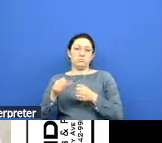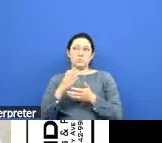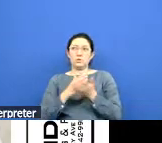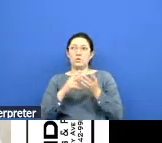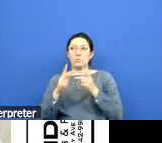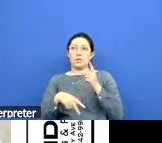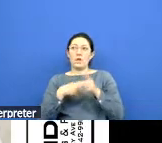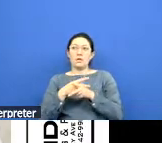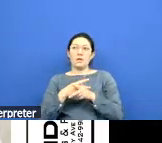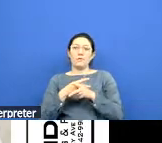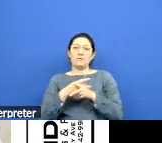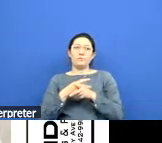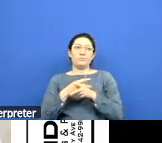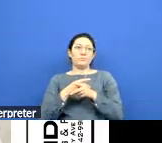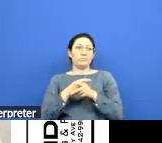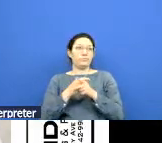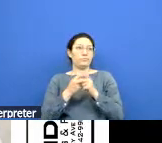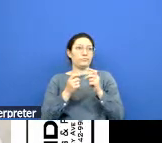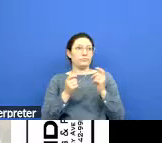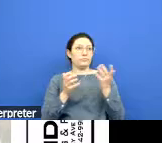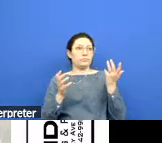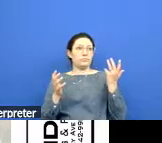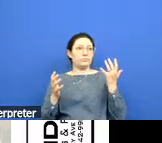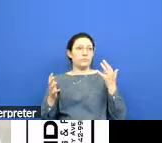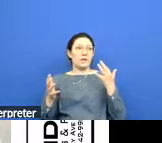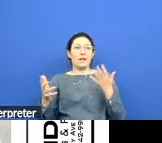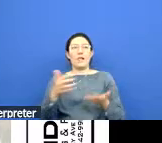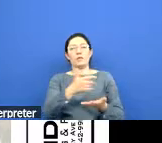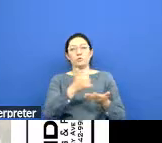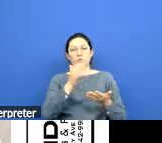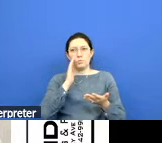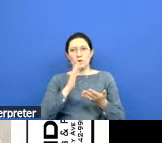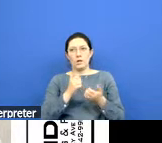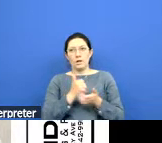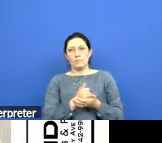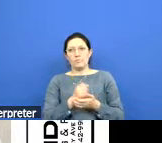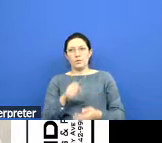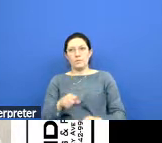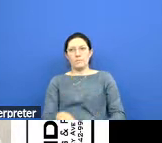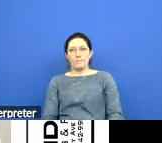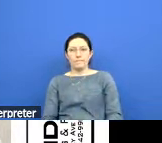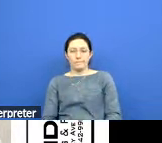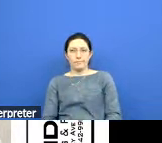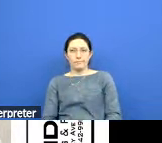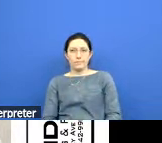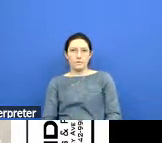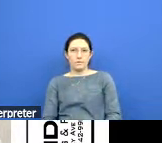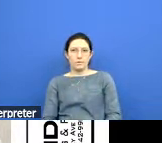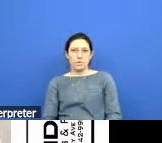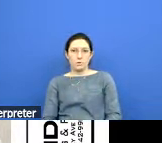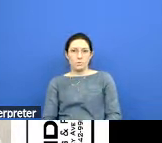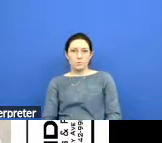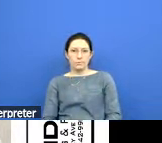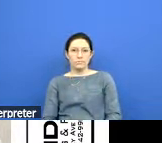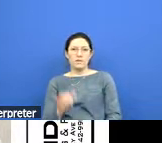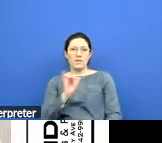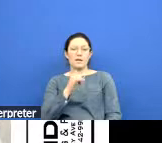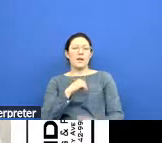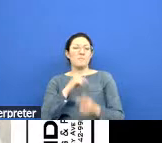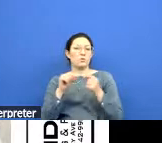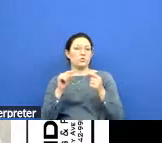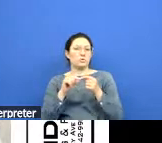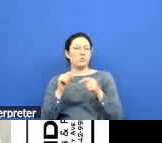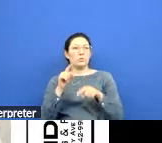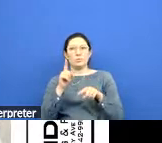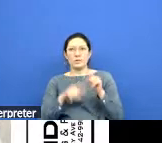of swale and collection will help, but so as I mentioned, we can't